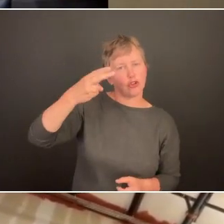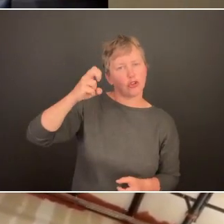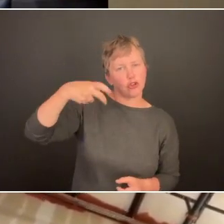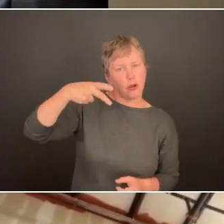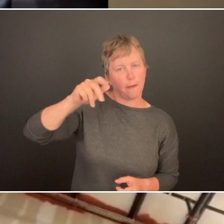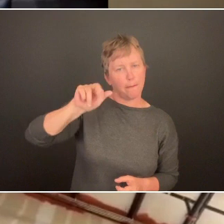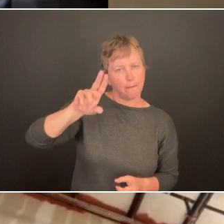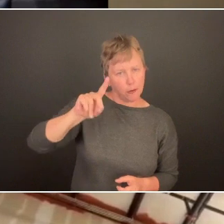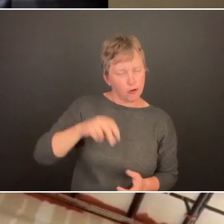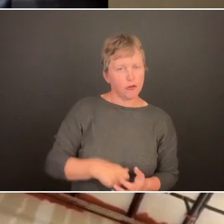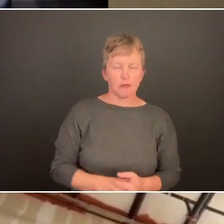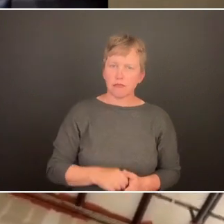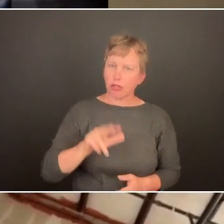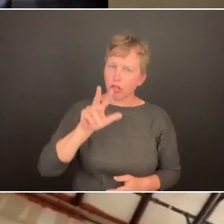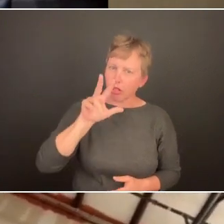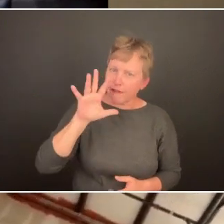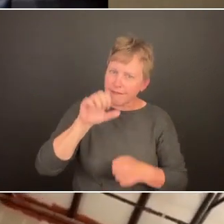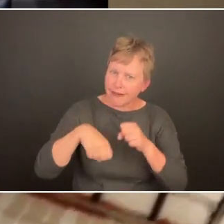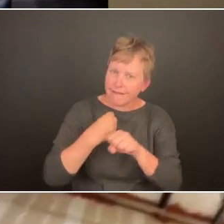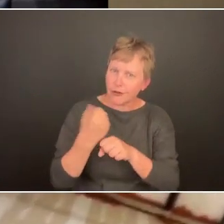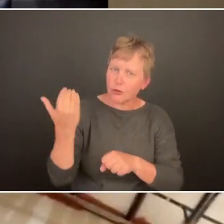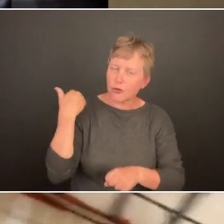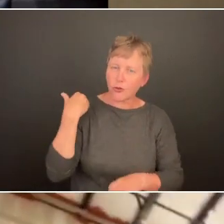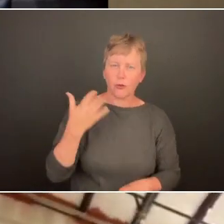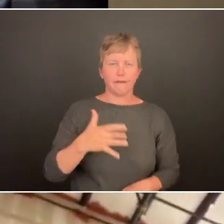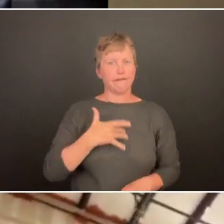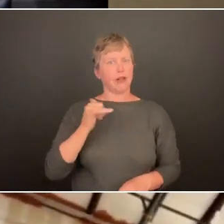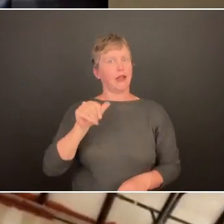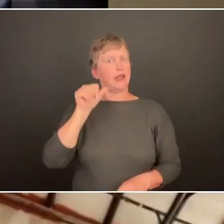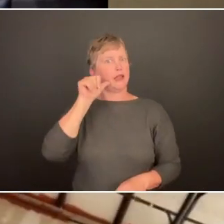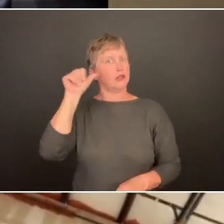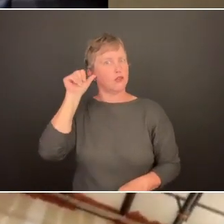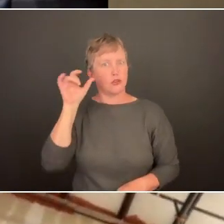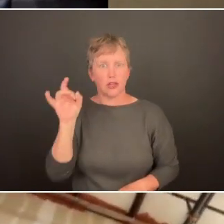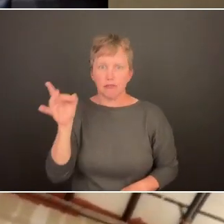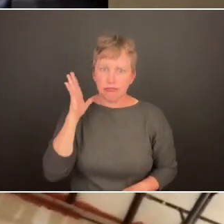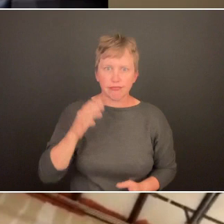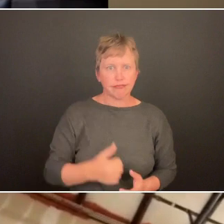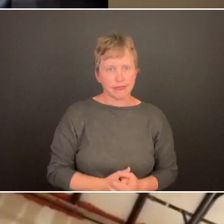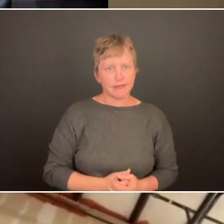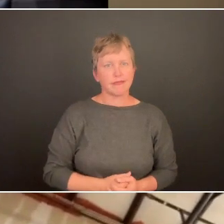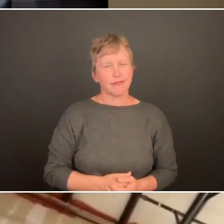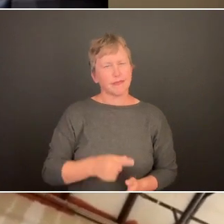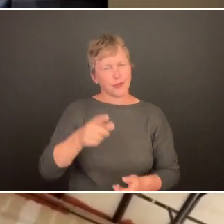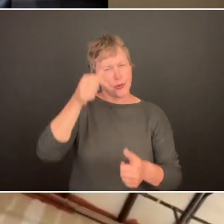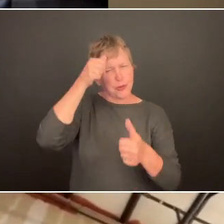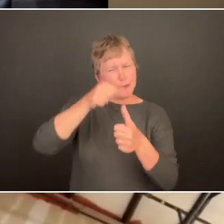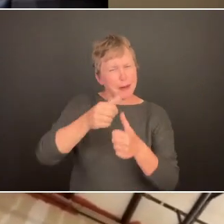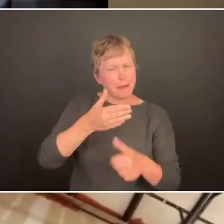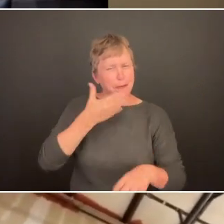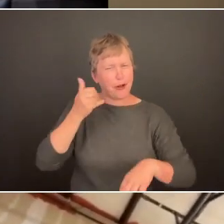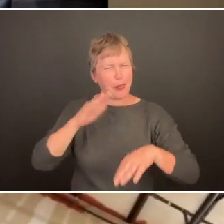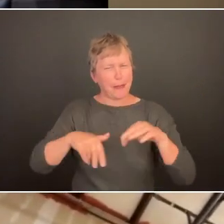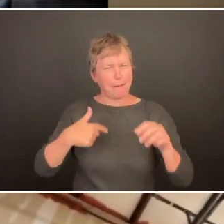like it was yesterday at Shepherd 35 years ago. I don't remember the day and the time like you do, because your memory obviously is better